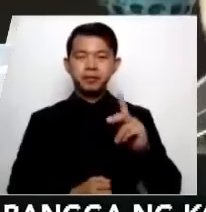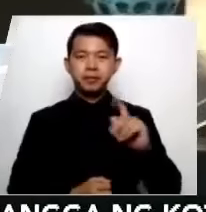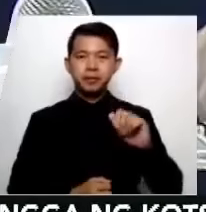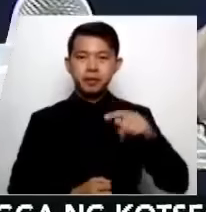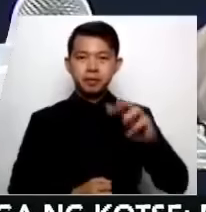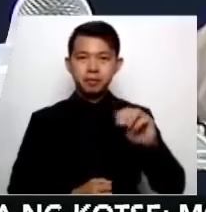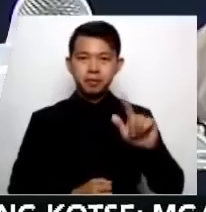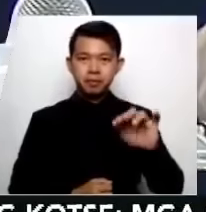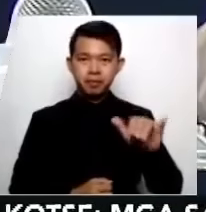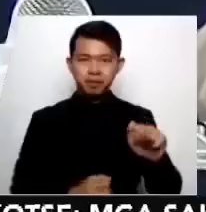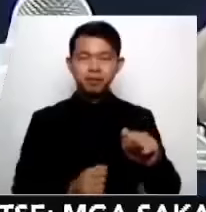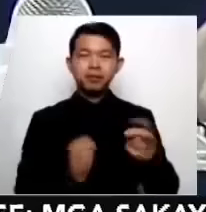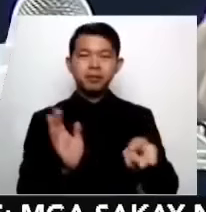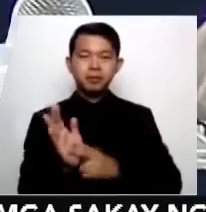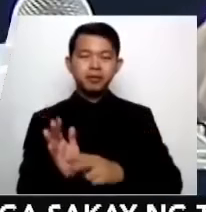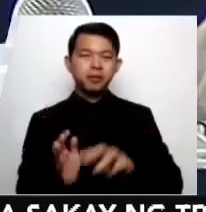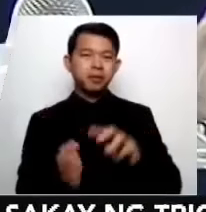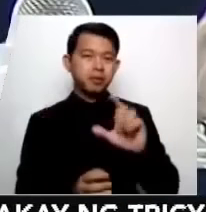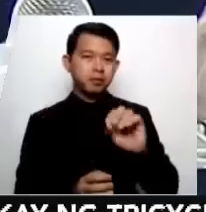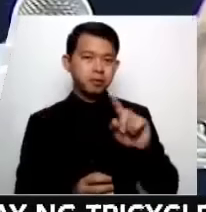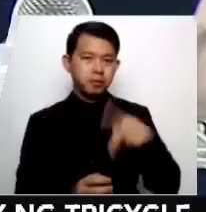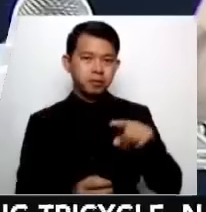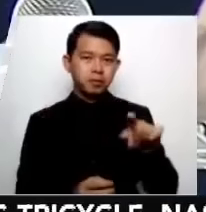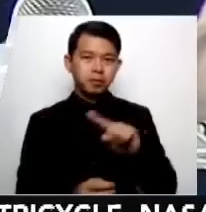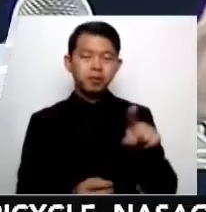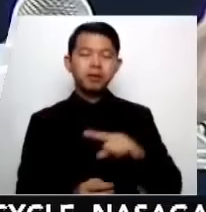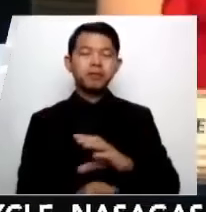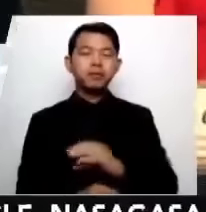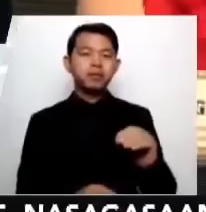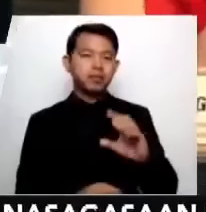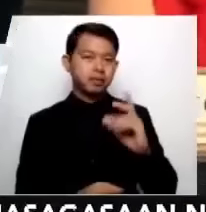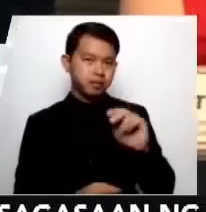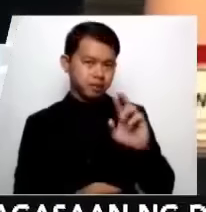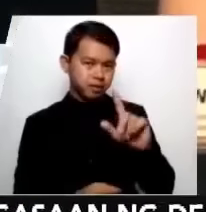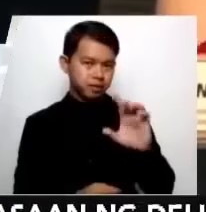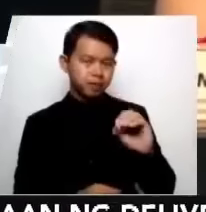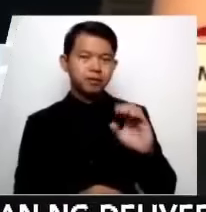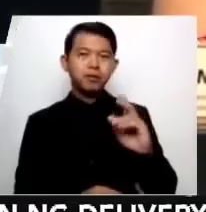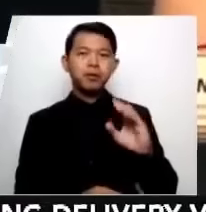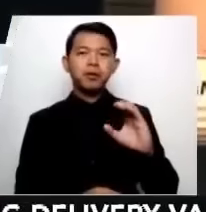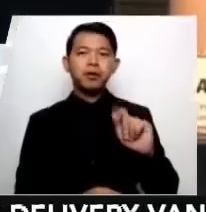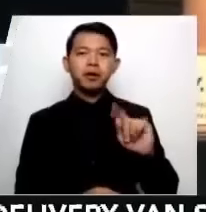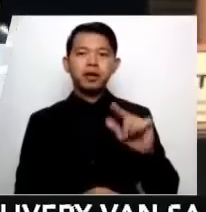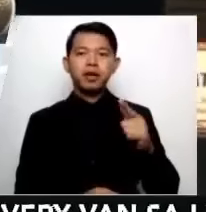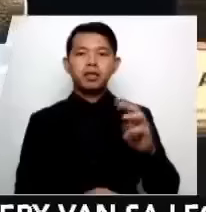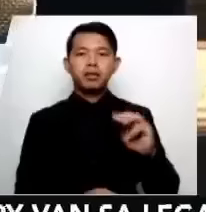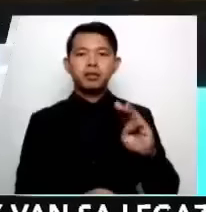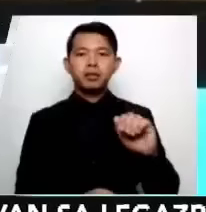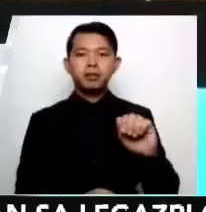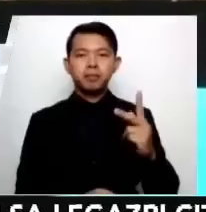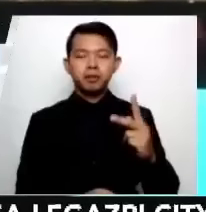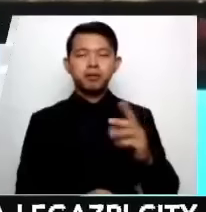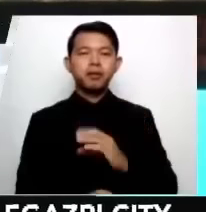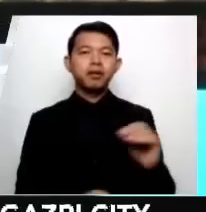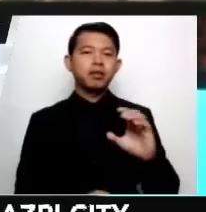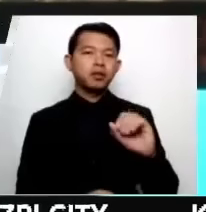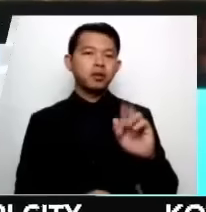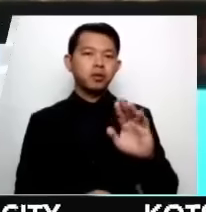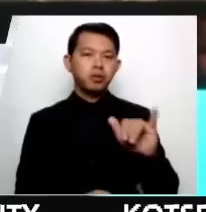Lopez, President and Chief Executive Officer Carlo L. Katigba, Chief Operating Officer Cory V. Vidanes, at Group